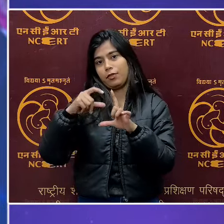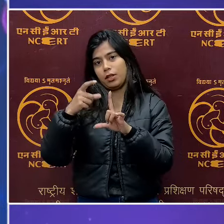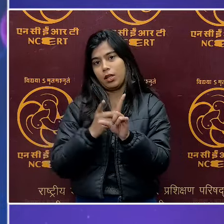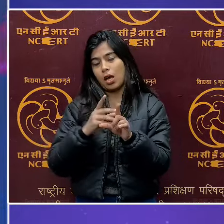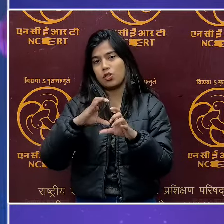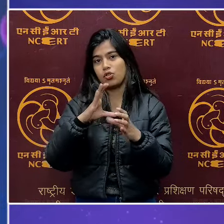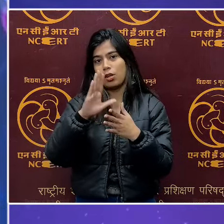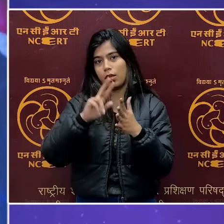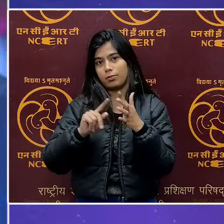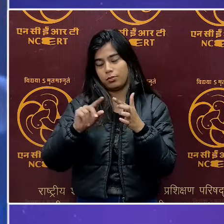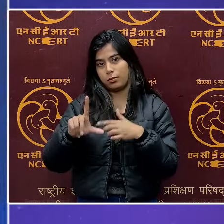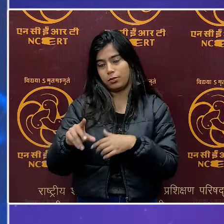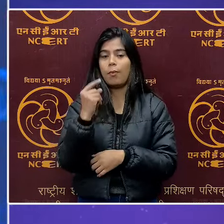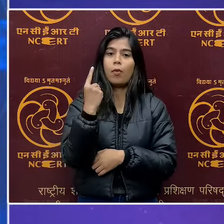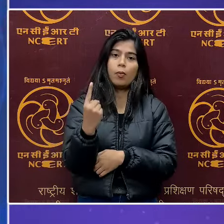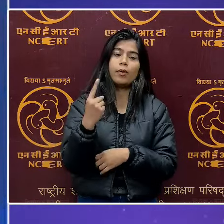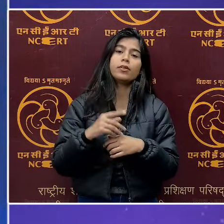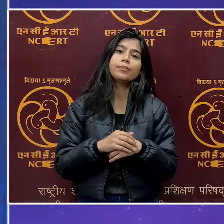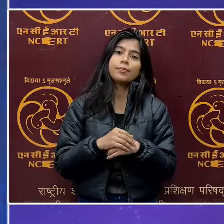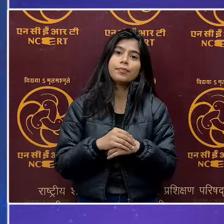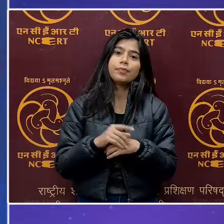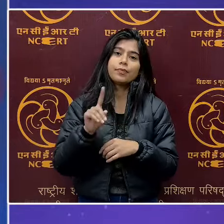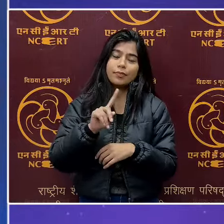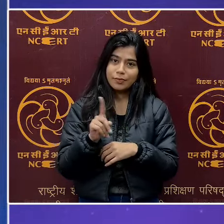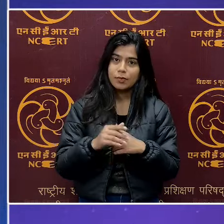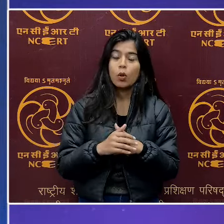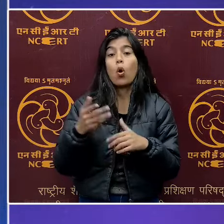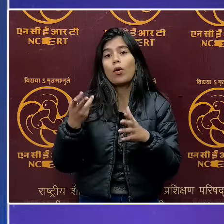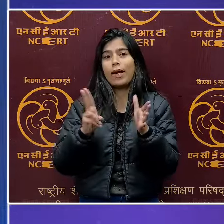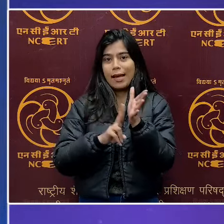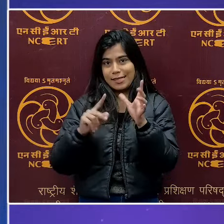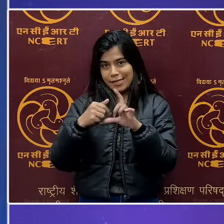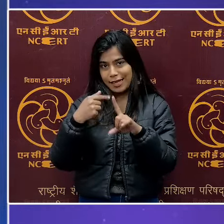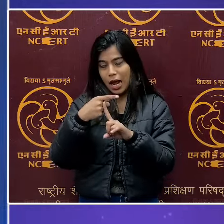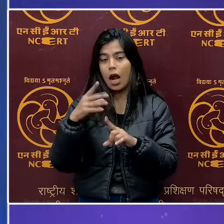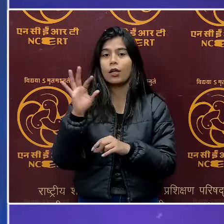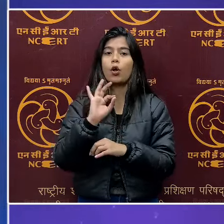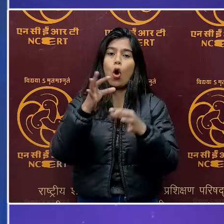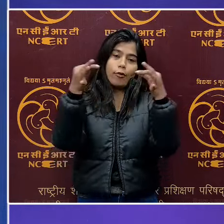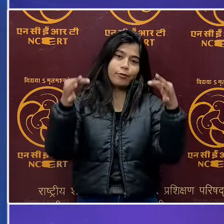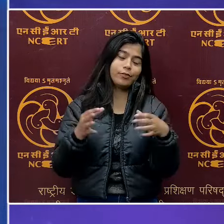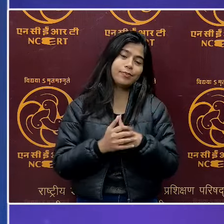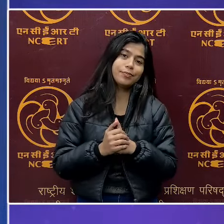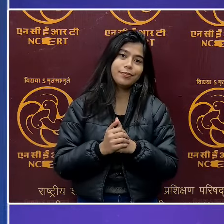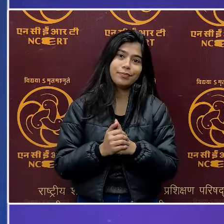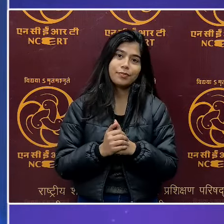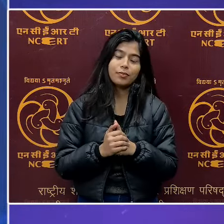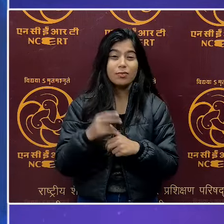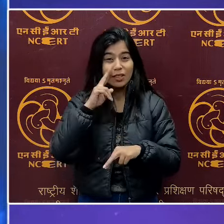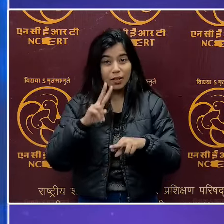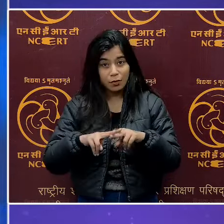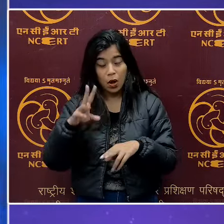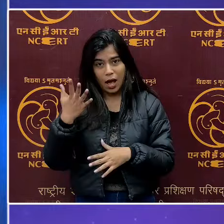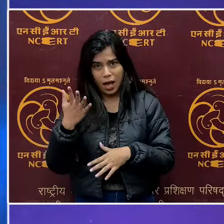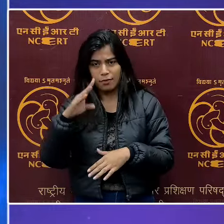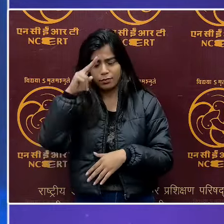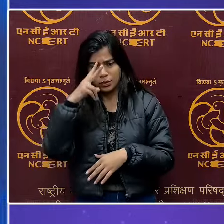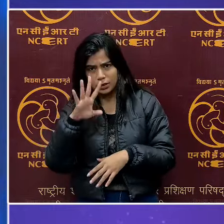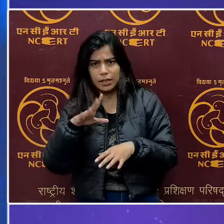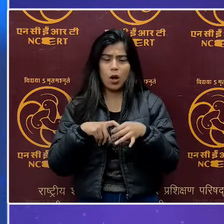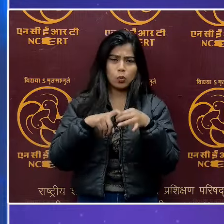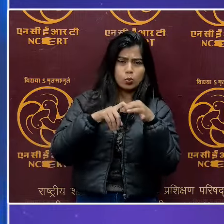also on our YouTube channel, that is NCERT Official. In the live chat box, you can raise your questions, queries, and we'll definitely